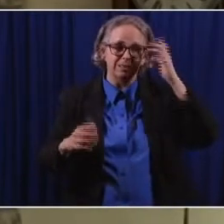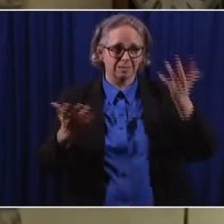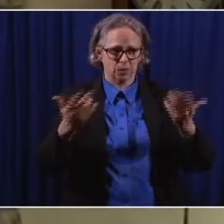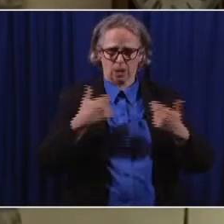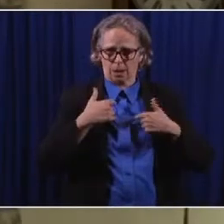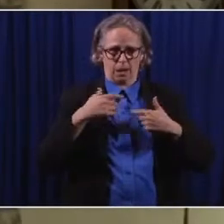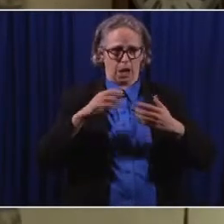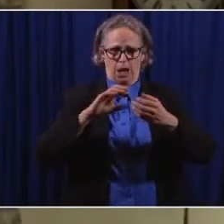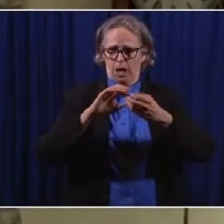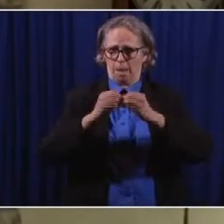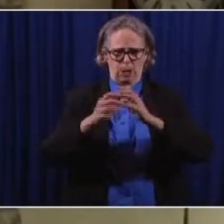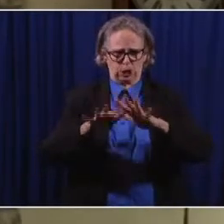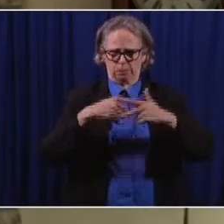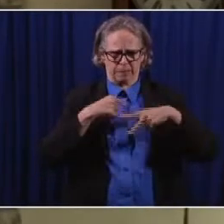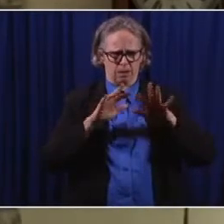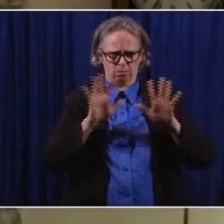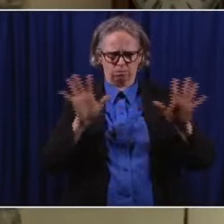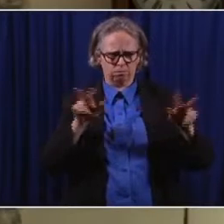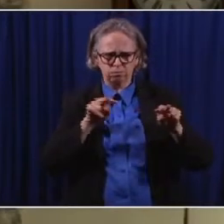of students who are back in school.